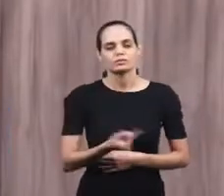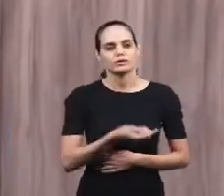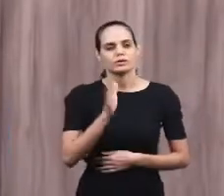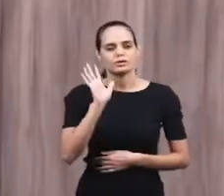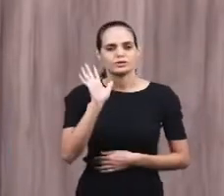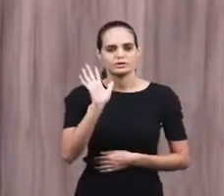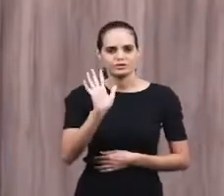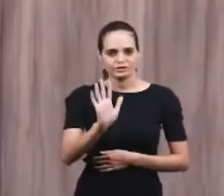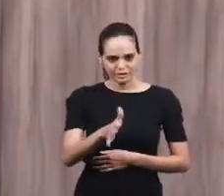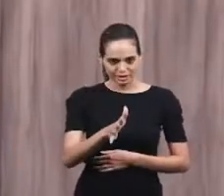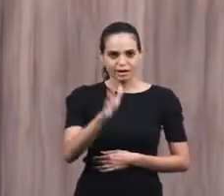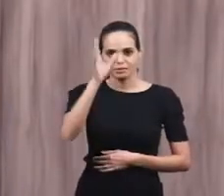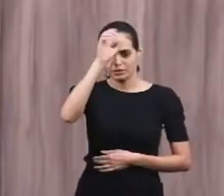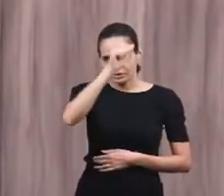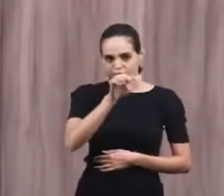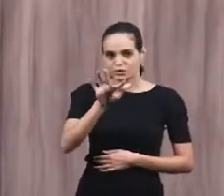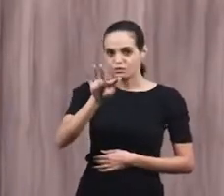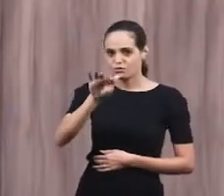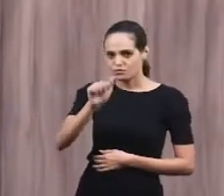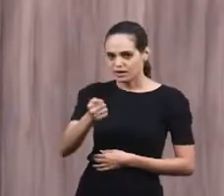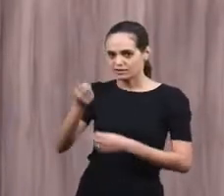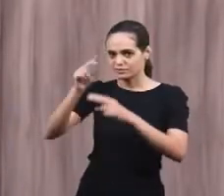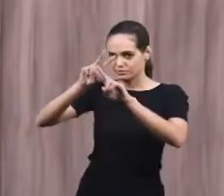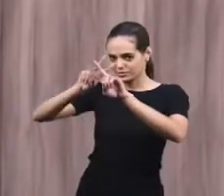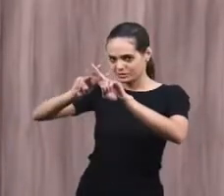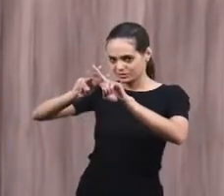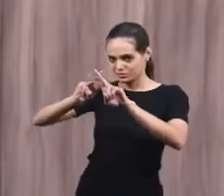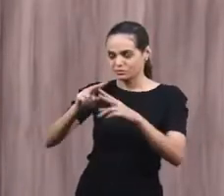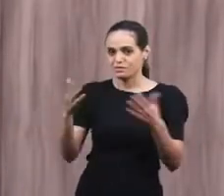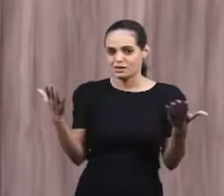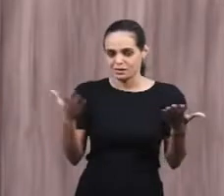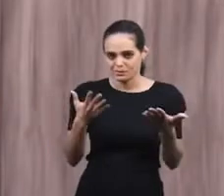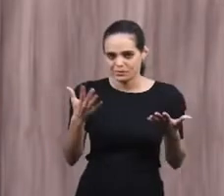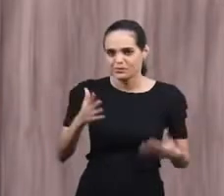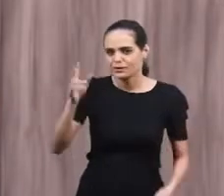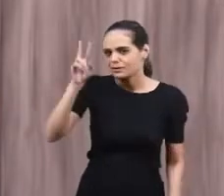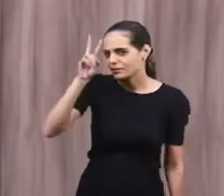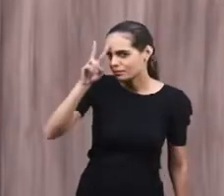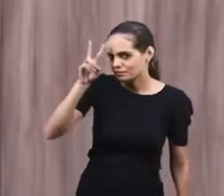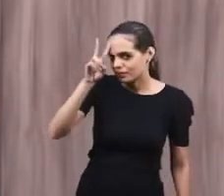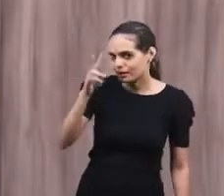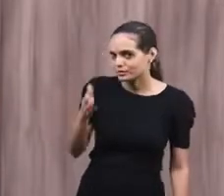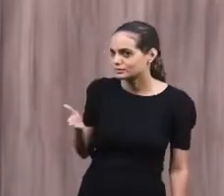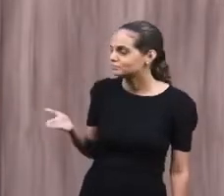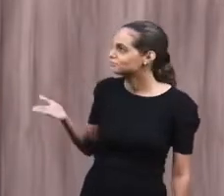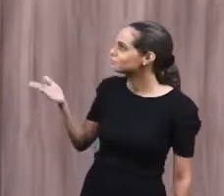We have already learned F sharp. Let's just remind ourselves.